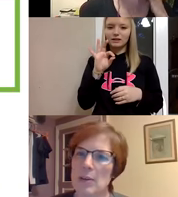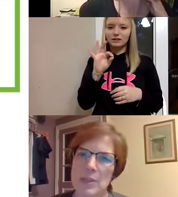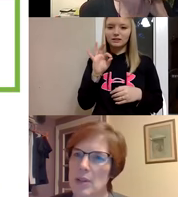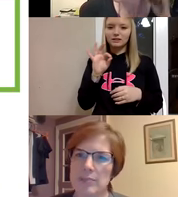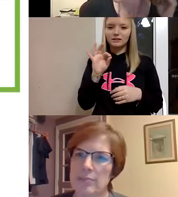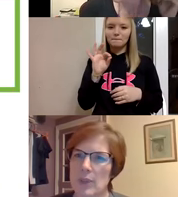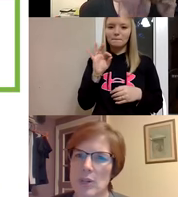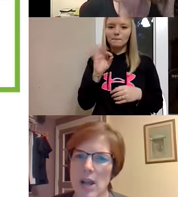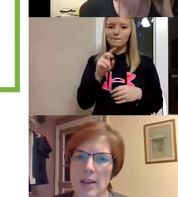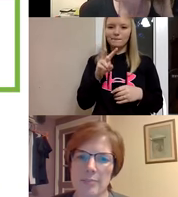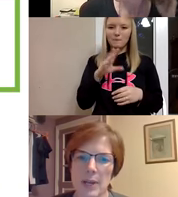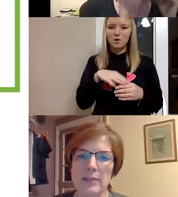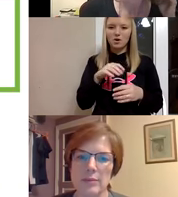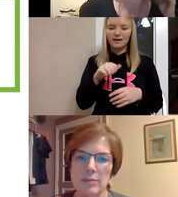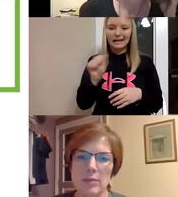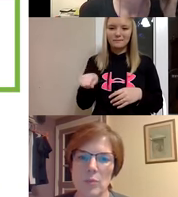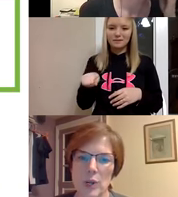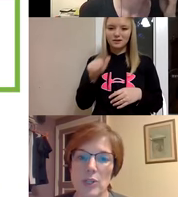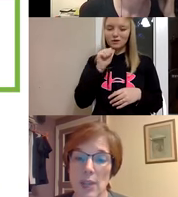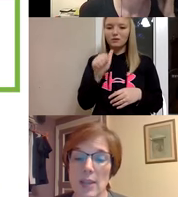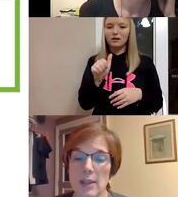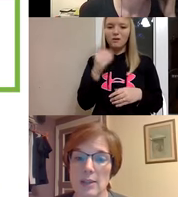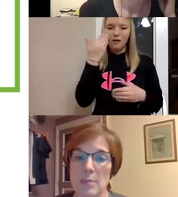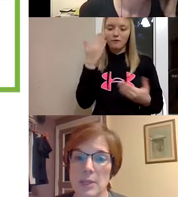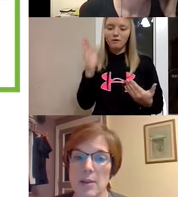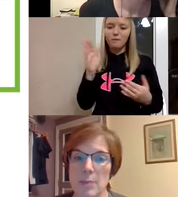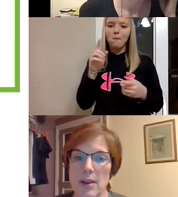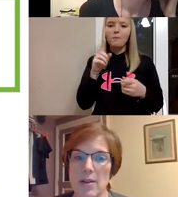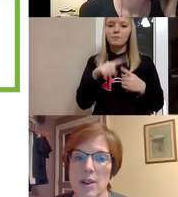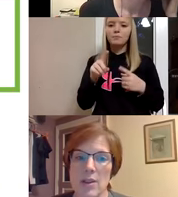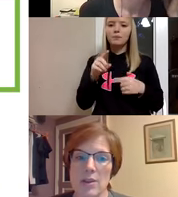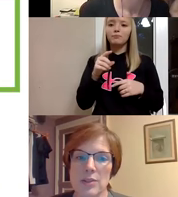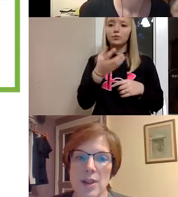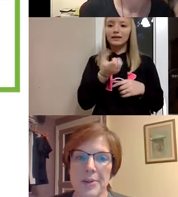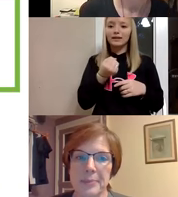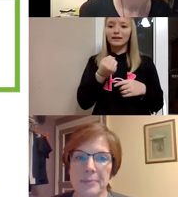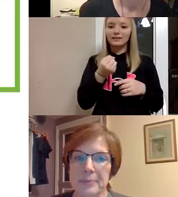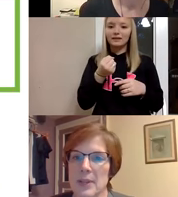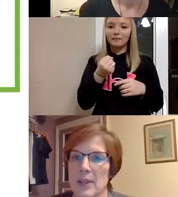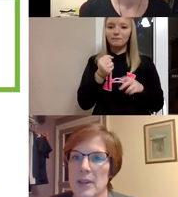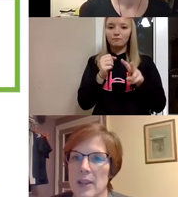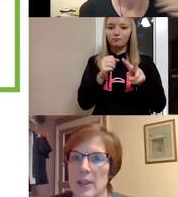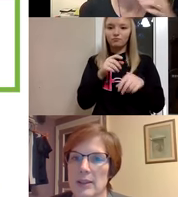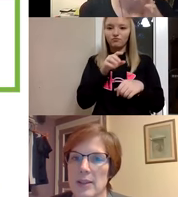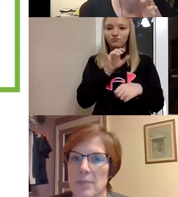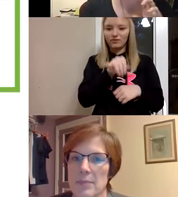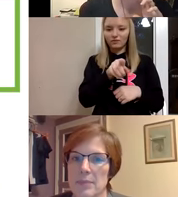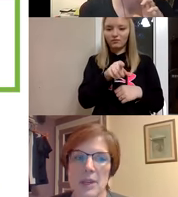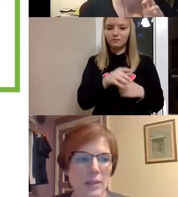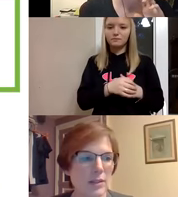them on Amazon or not, but where you can get them is up there. So,